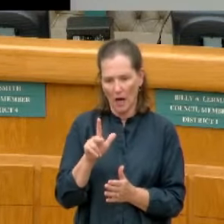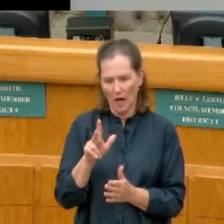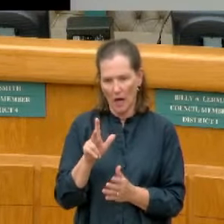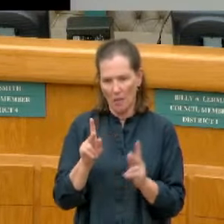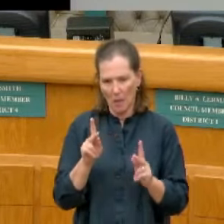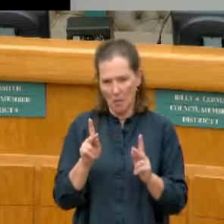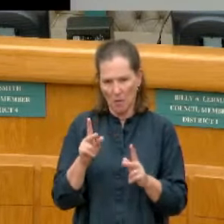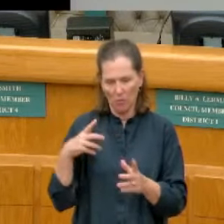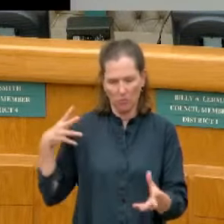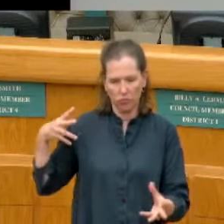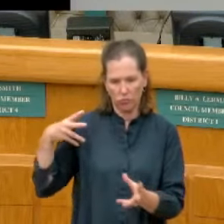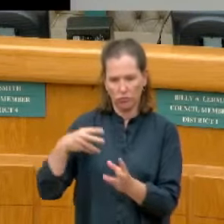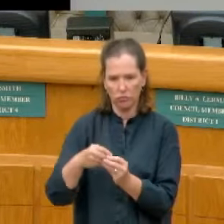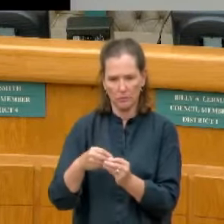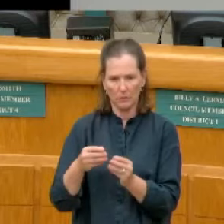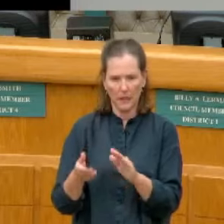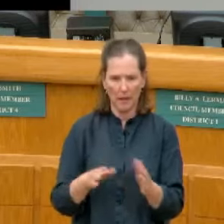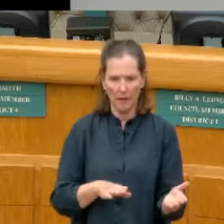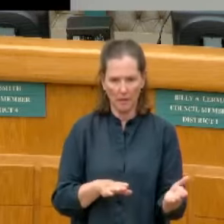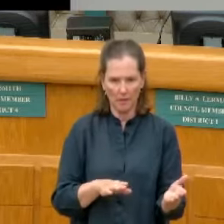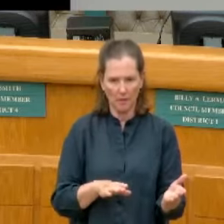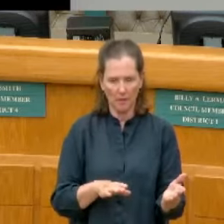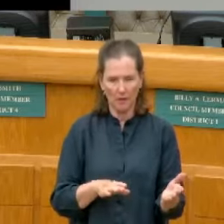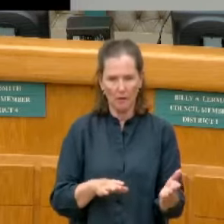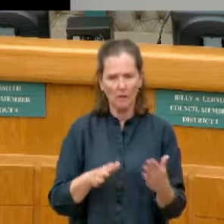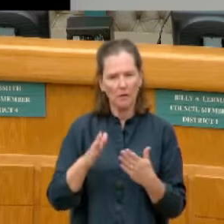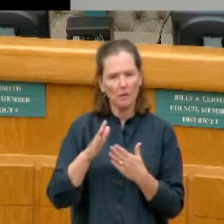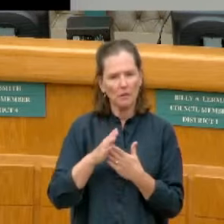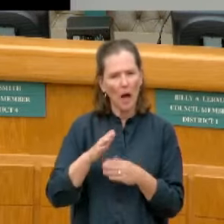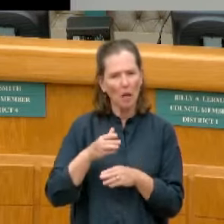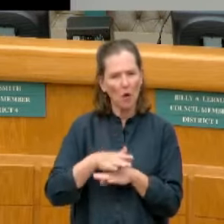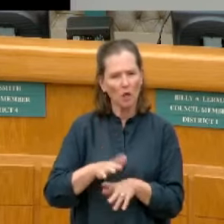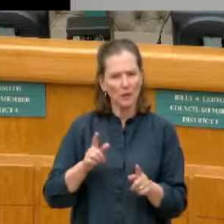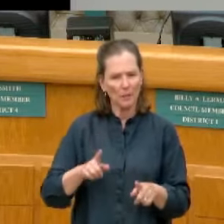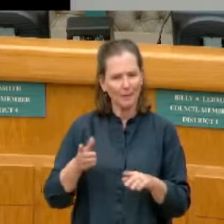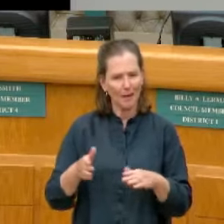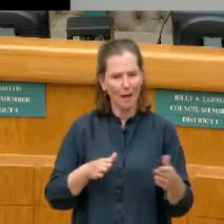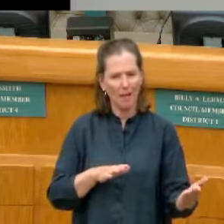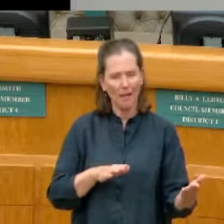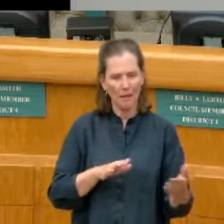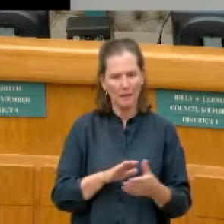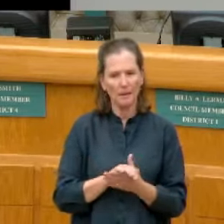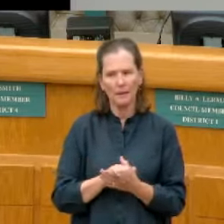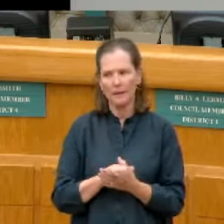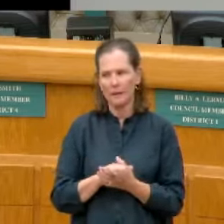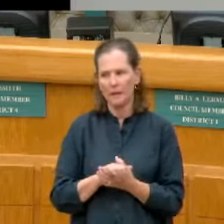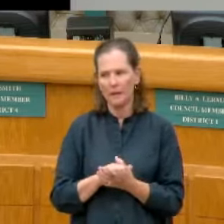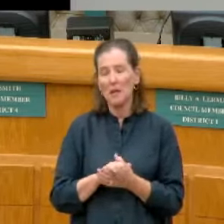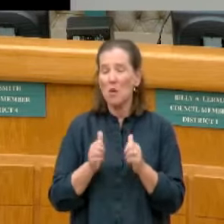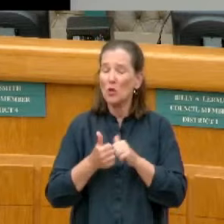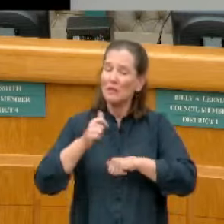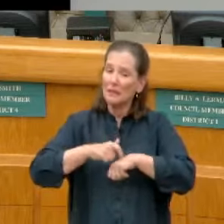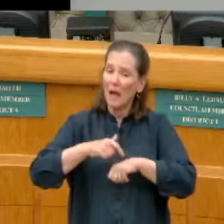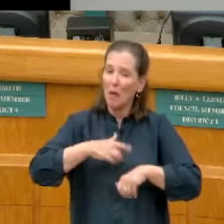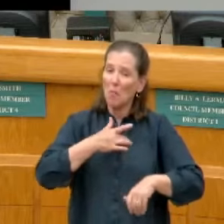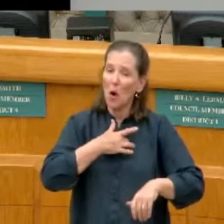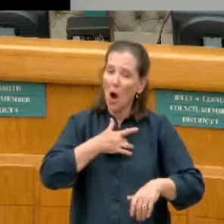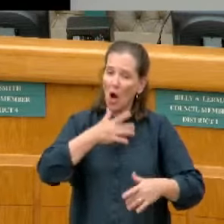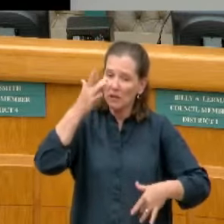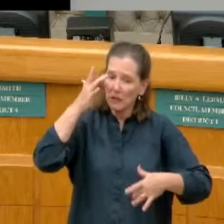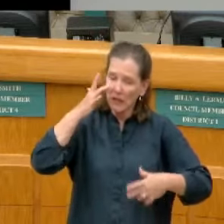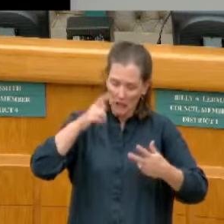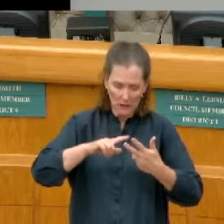If you look at leading causes of death, if you had categorized it, the top leading causes of death are normally heart disease, cancer,